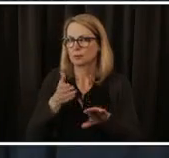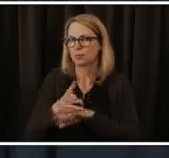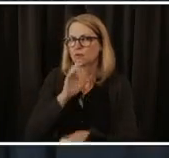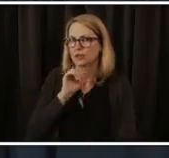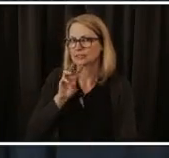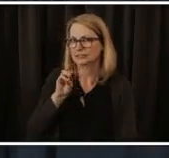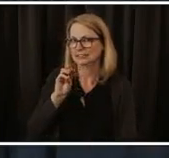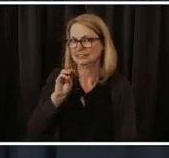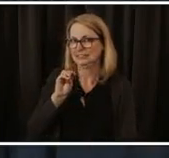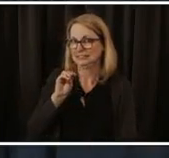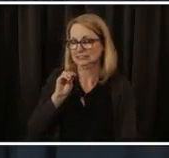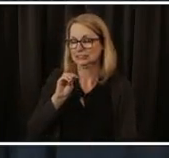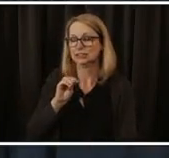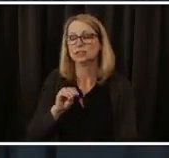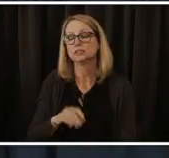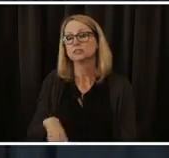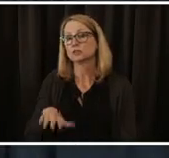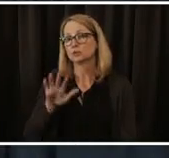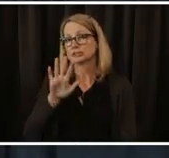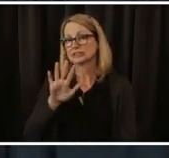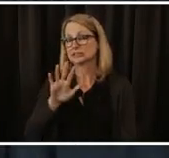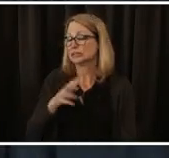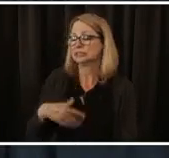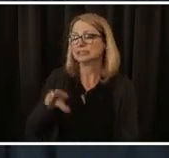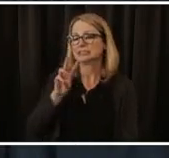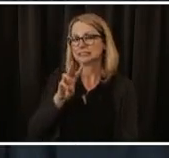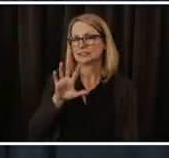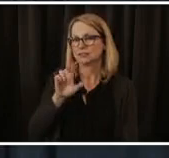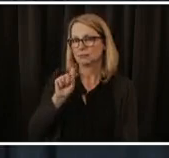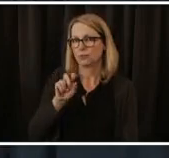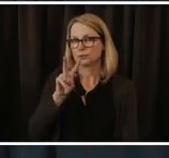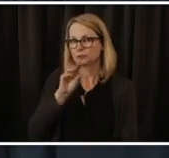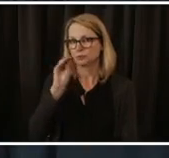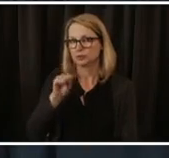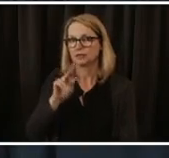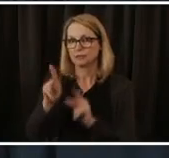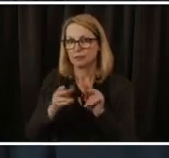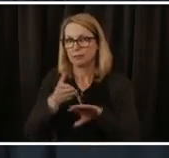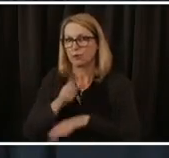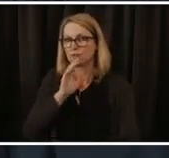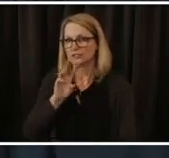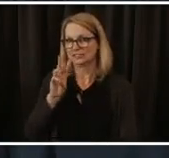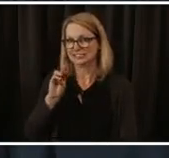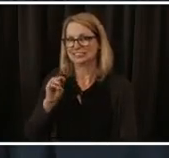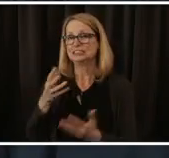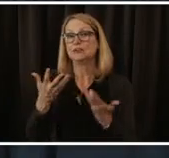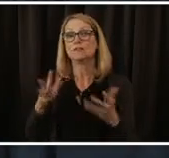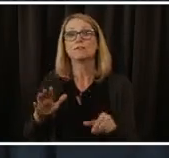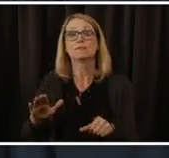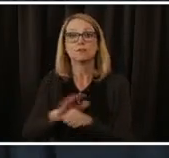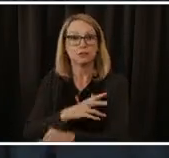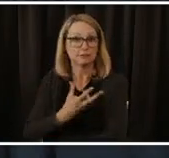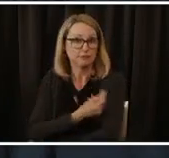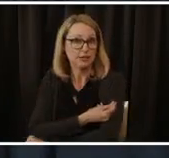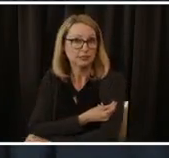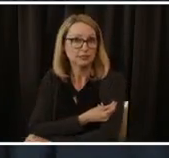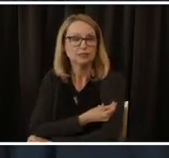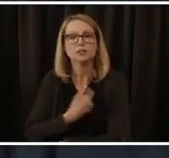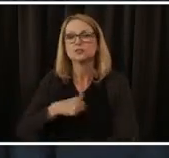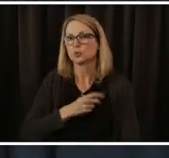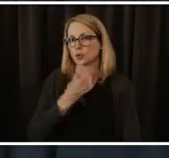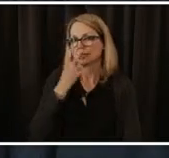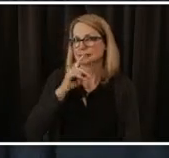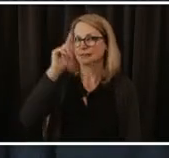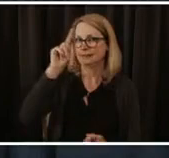had 65.2% of people 60 and up fully vaccinated, we'll be able to see the enormous trends. We have less people in